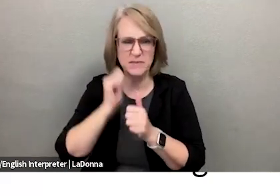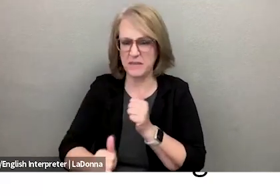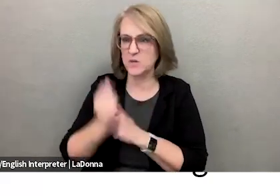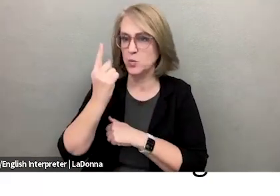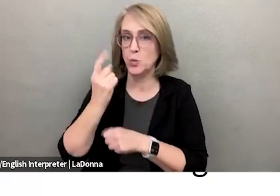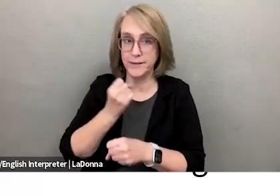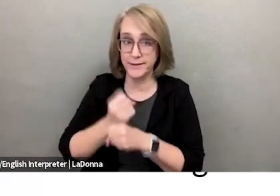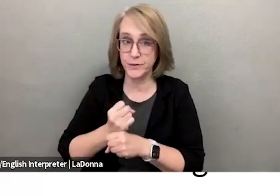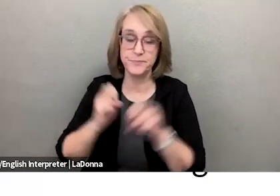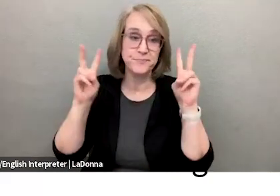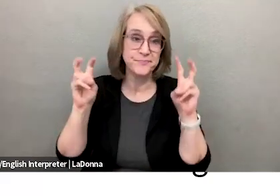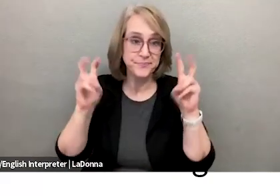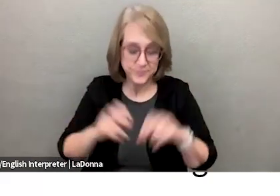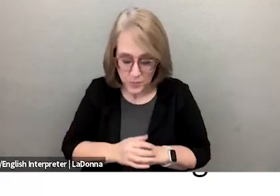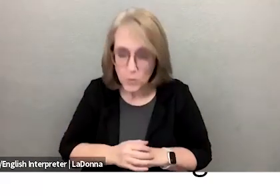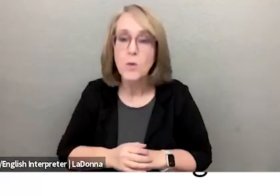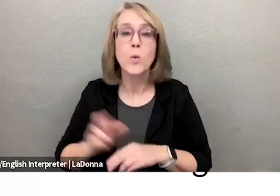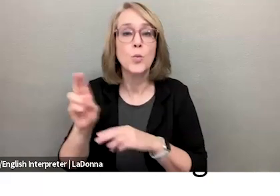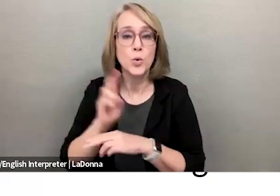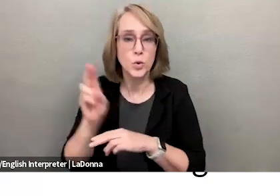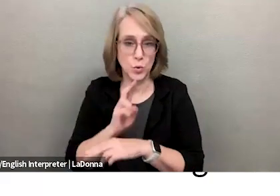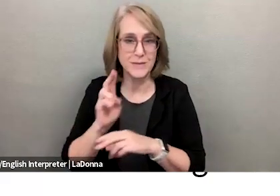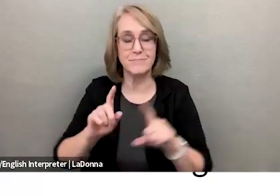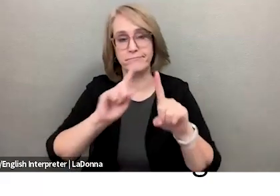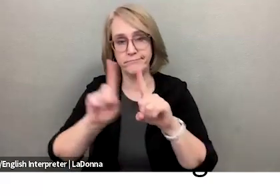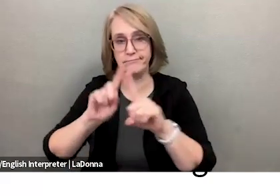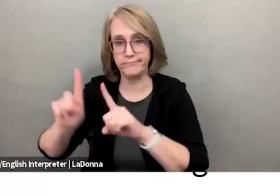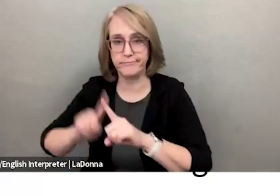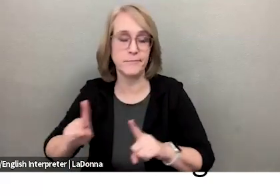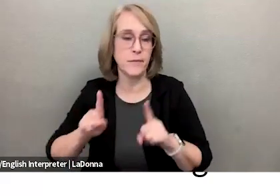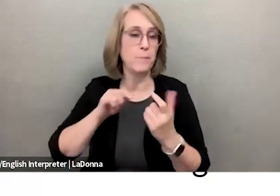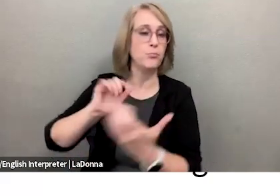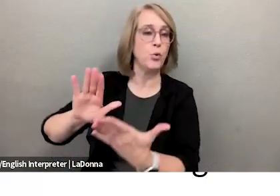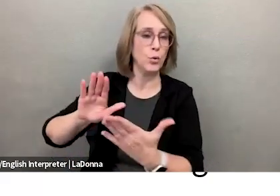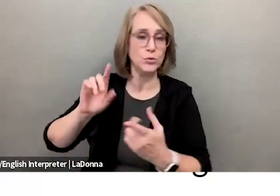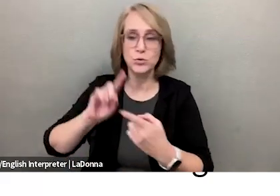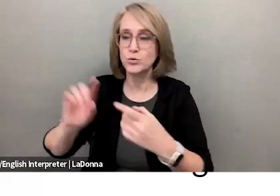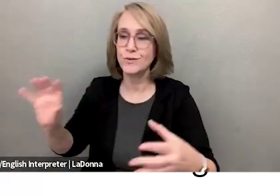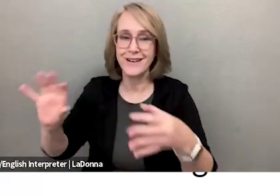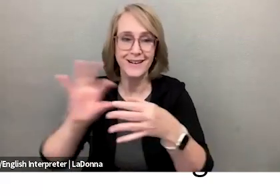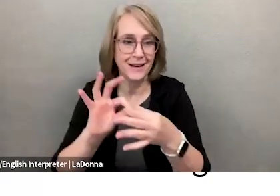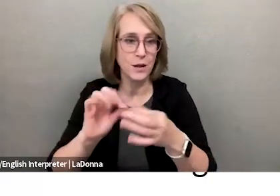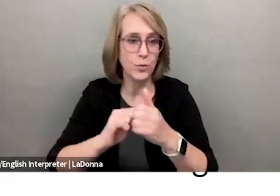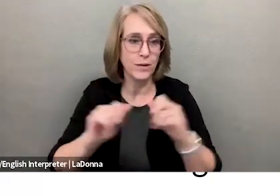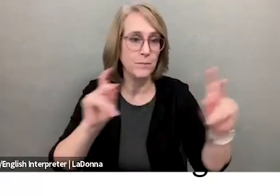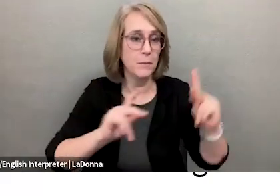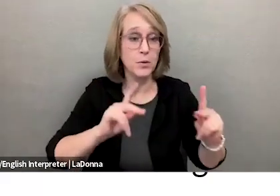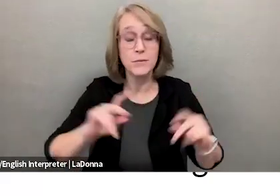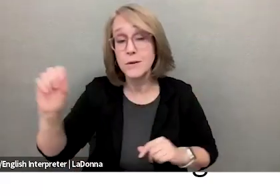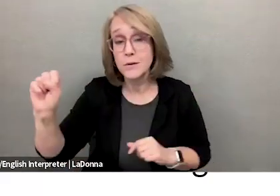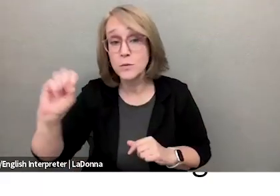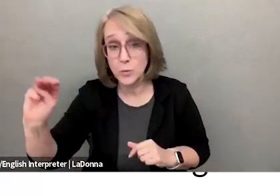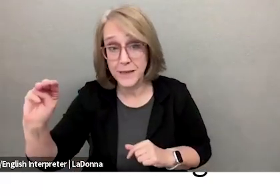a year old. And we're using multi ways of connecting to people with social media, print